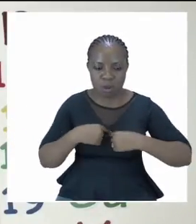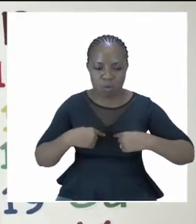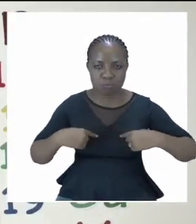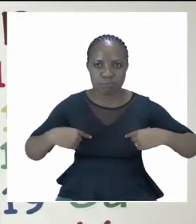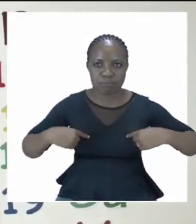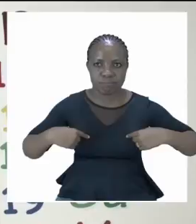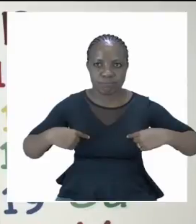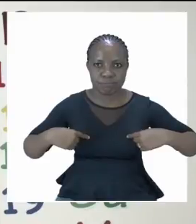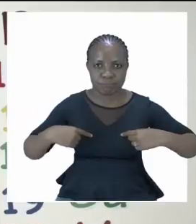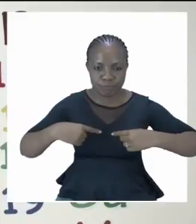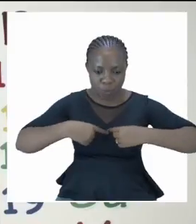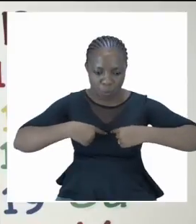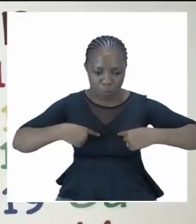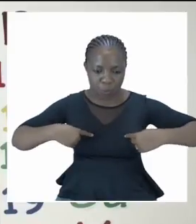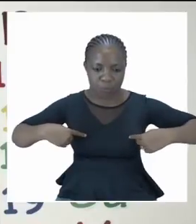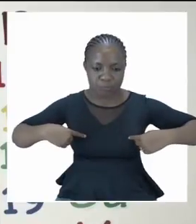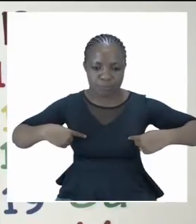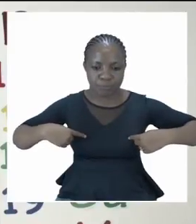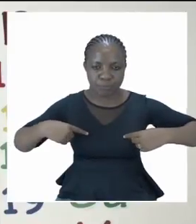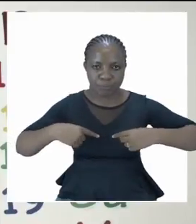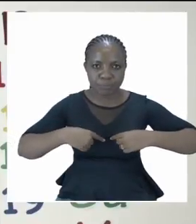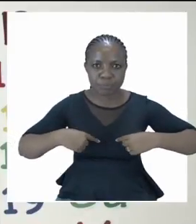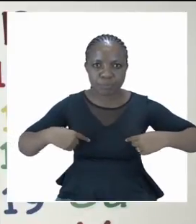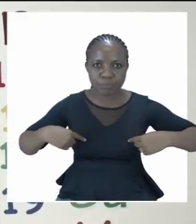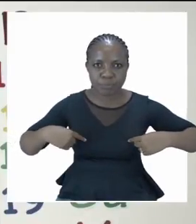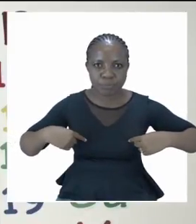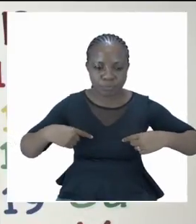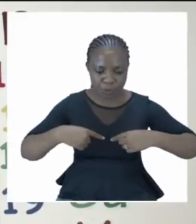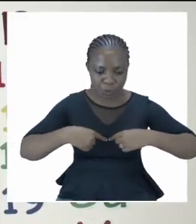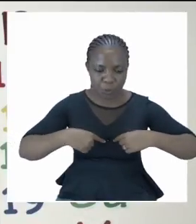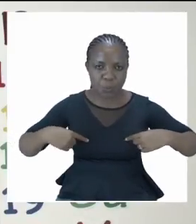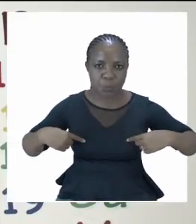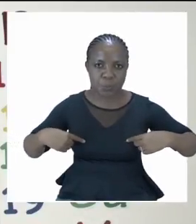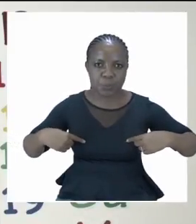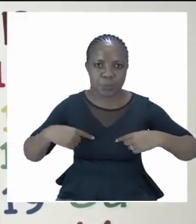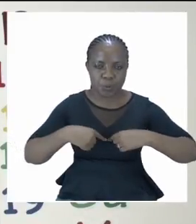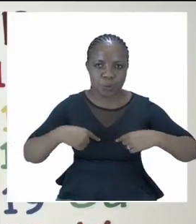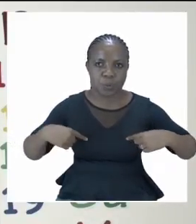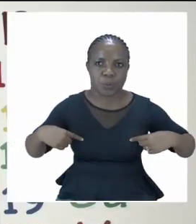at everyone there. Let's say it again.